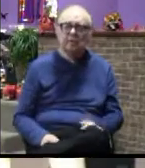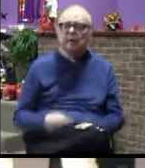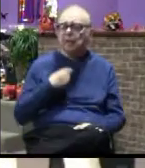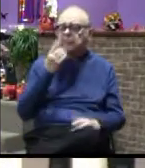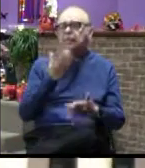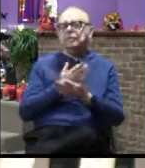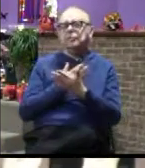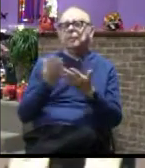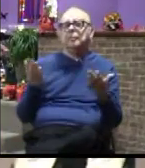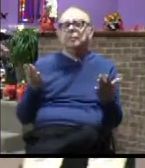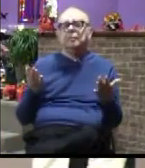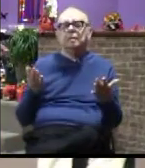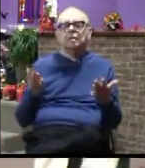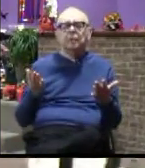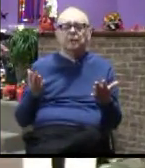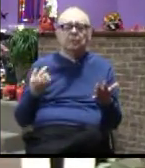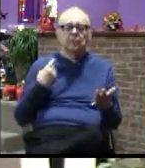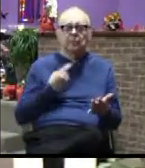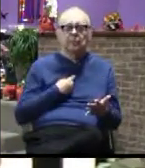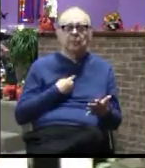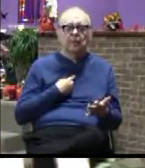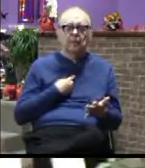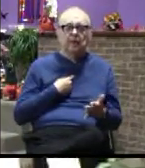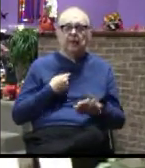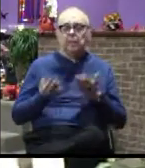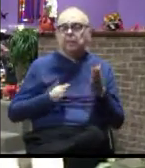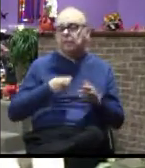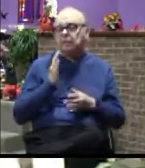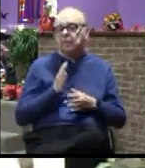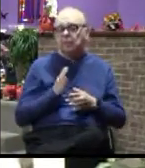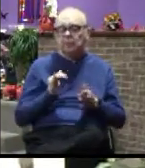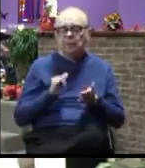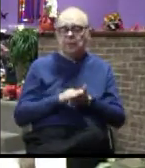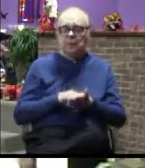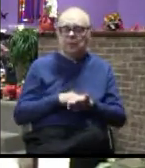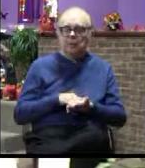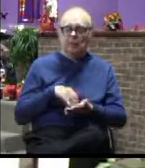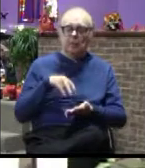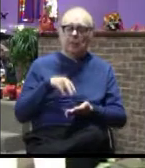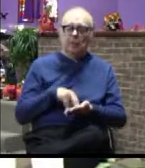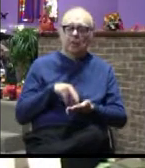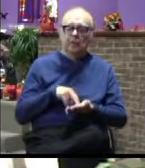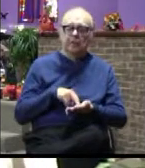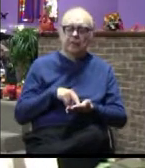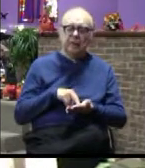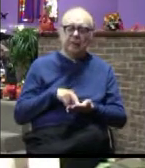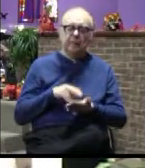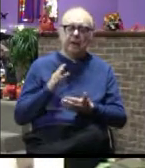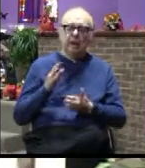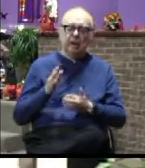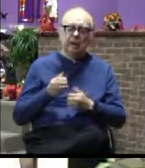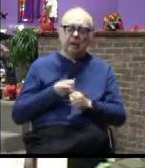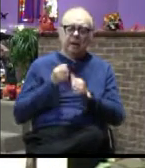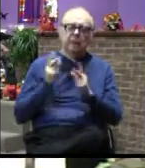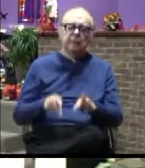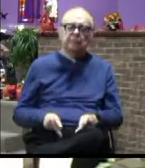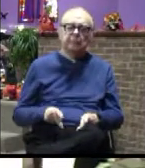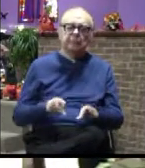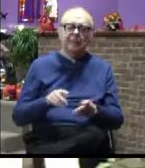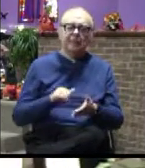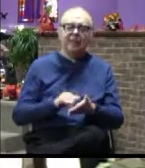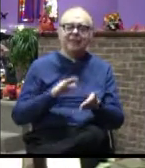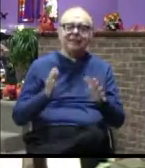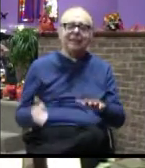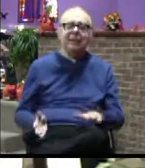But can I tell you something? We serve a God that stands by the lives of each and every one of us who were